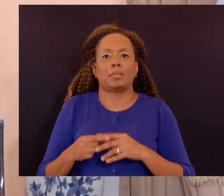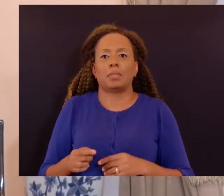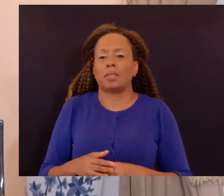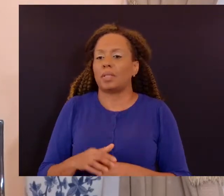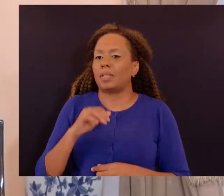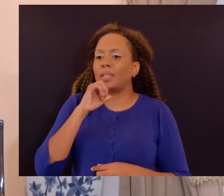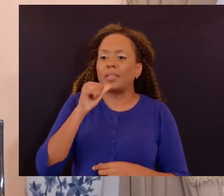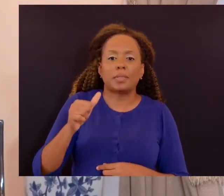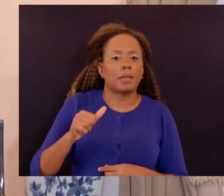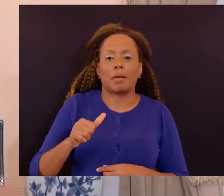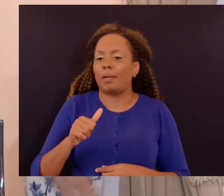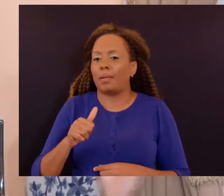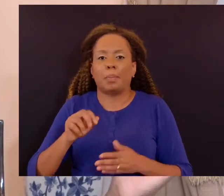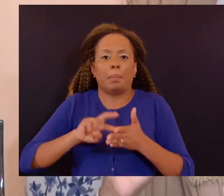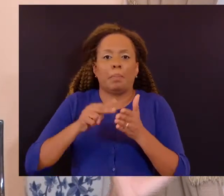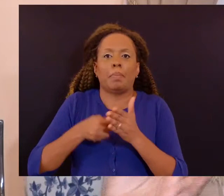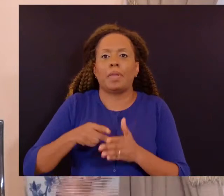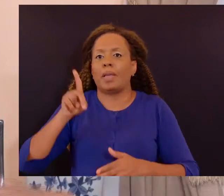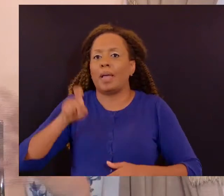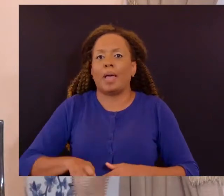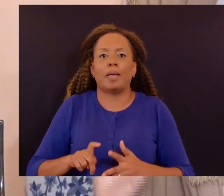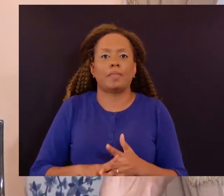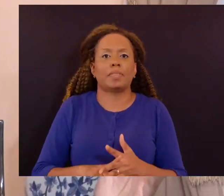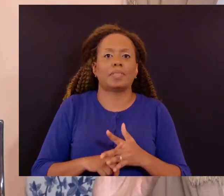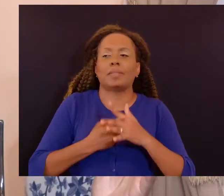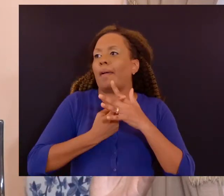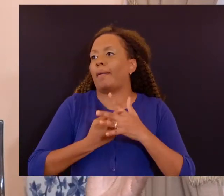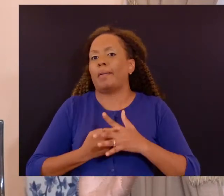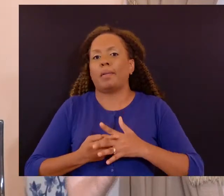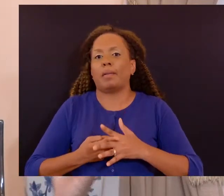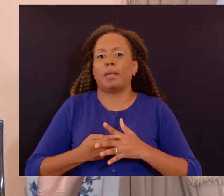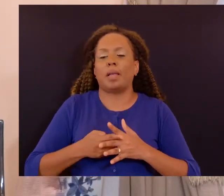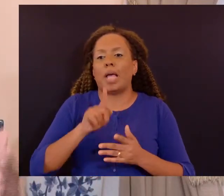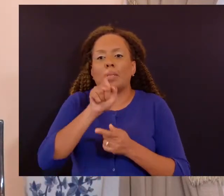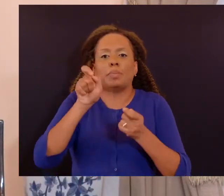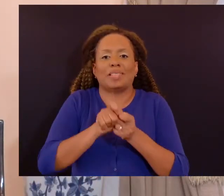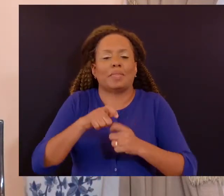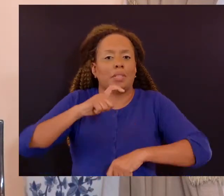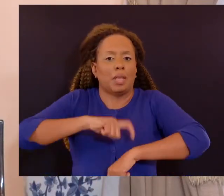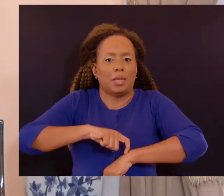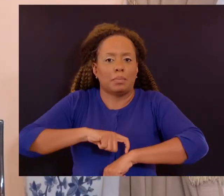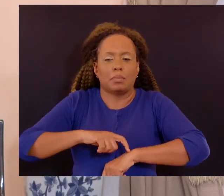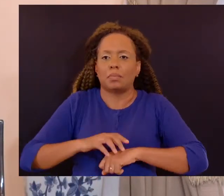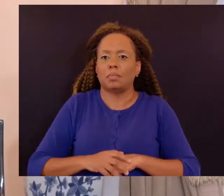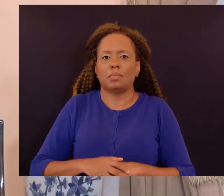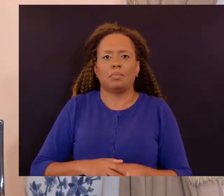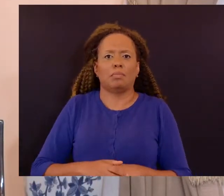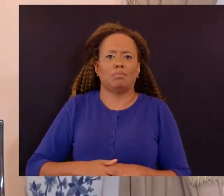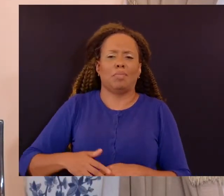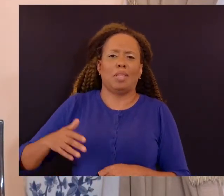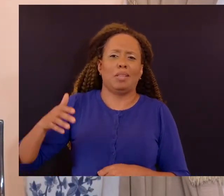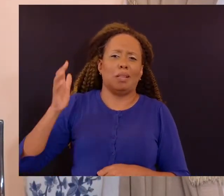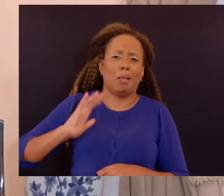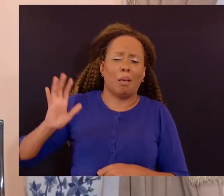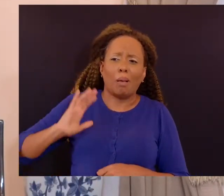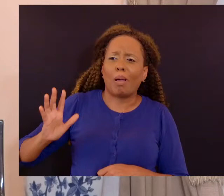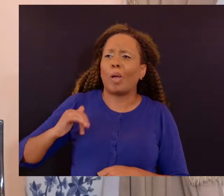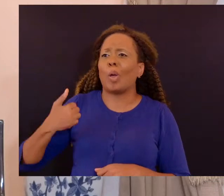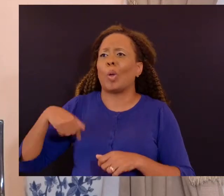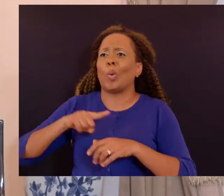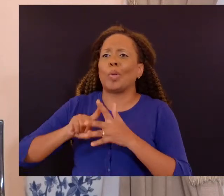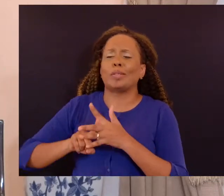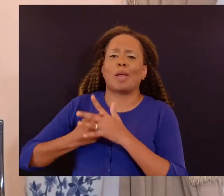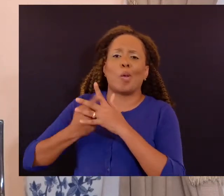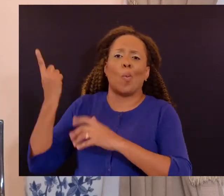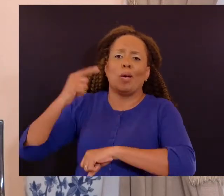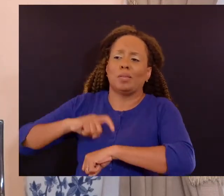of the term that we've had for the last few decades. Right now we are making decisions based on what is in the best interest of